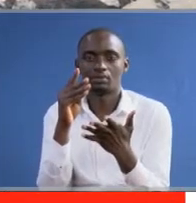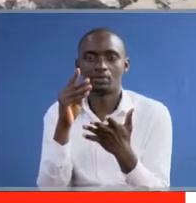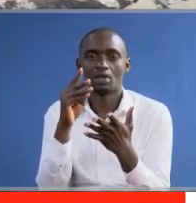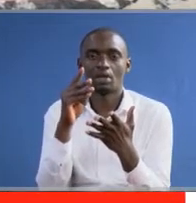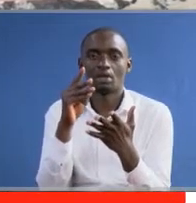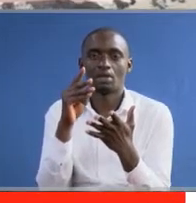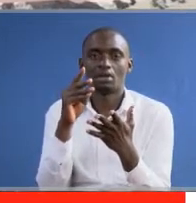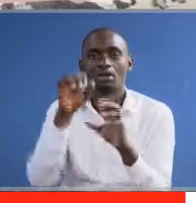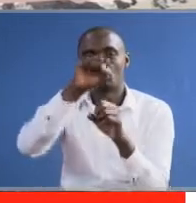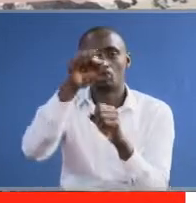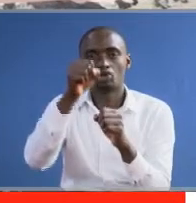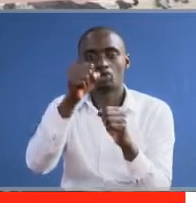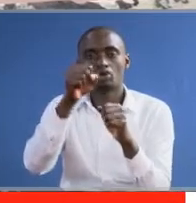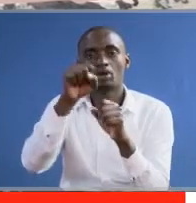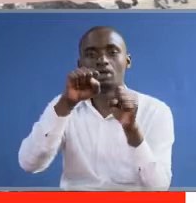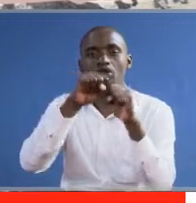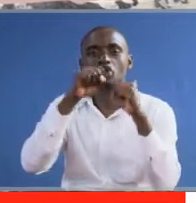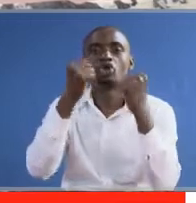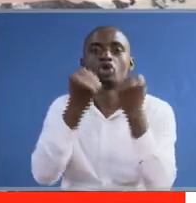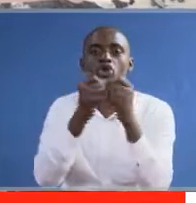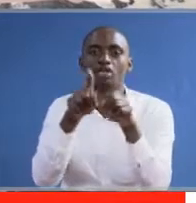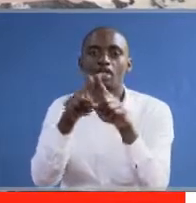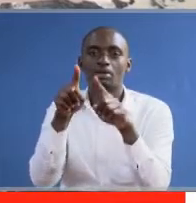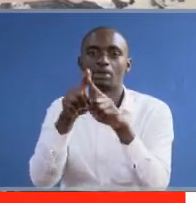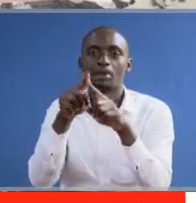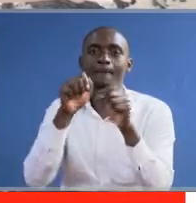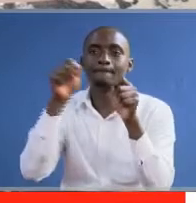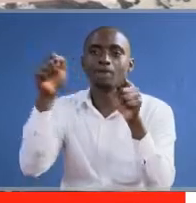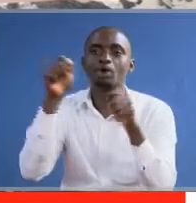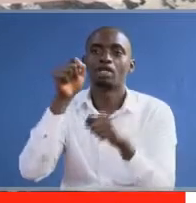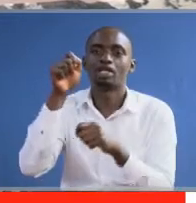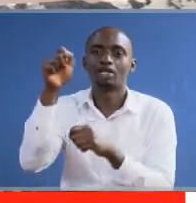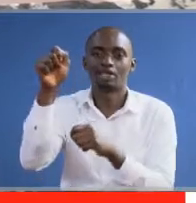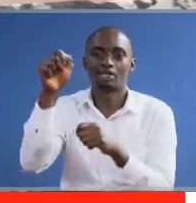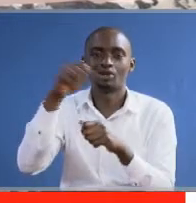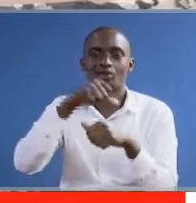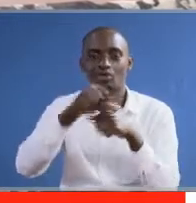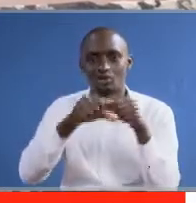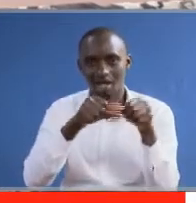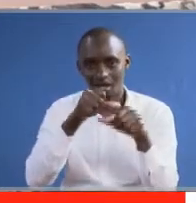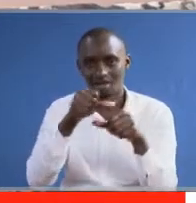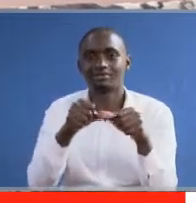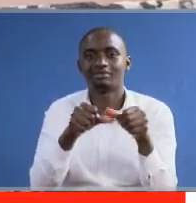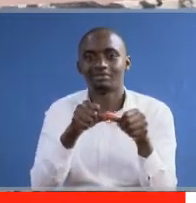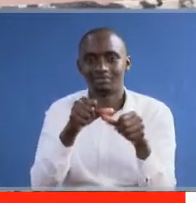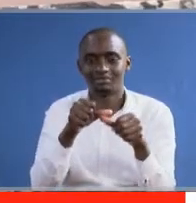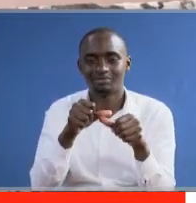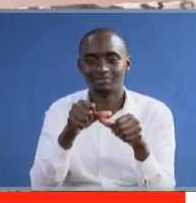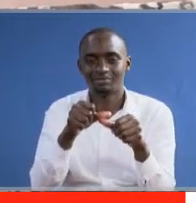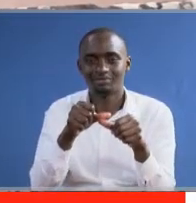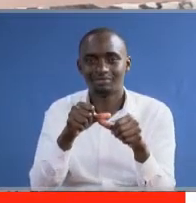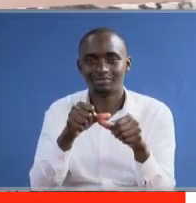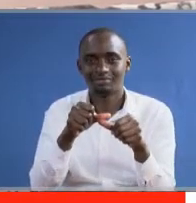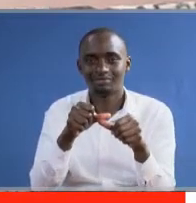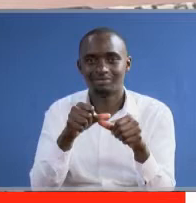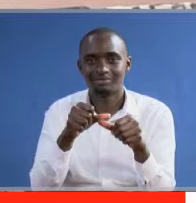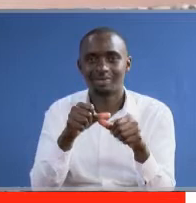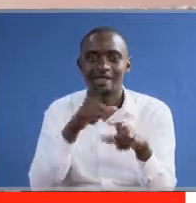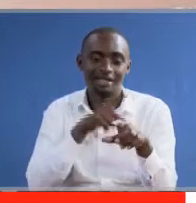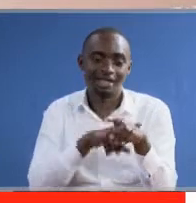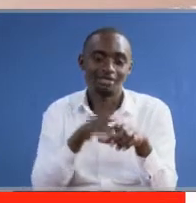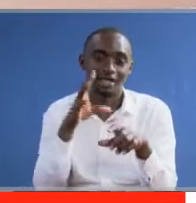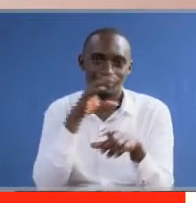Sociology na political science. Nikitaka kufanya kazi ya huduma za jamii. Na nilipoikosa